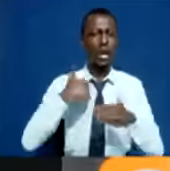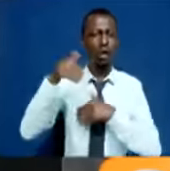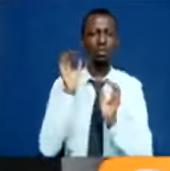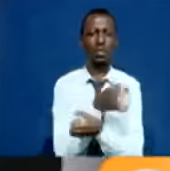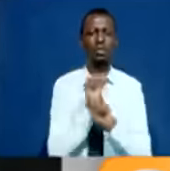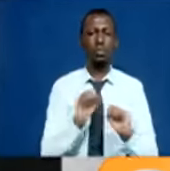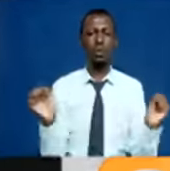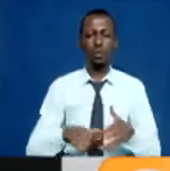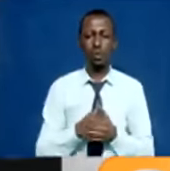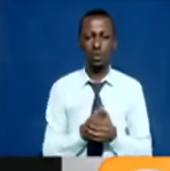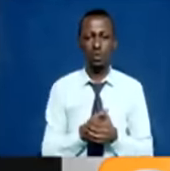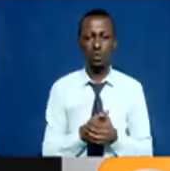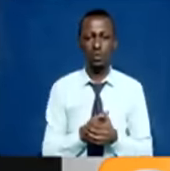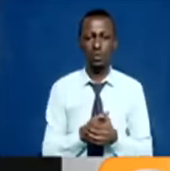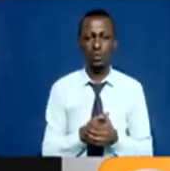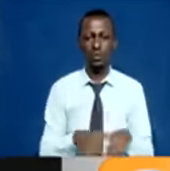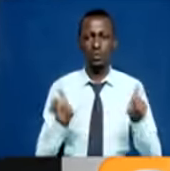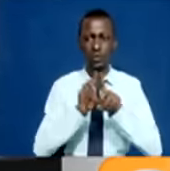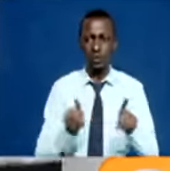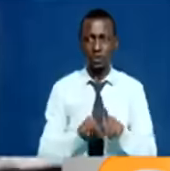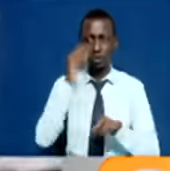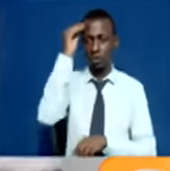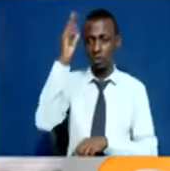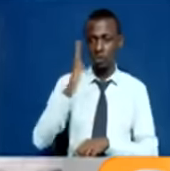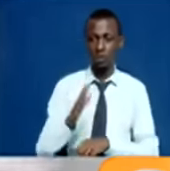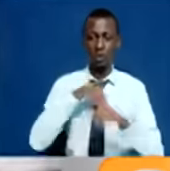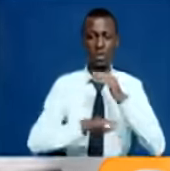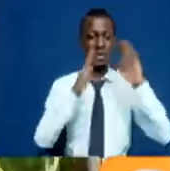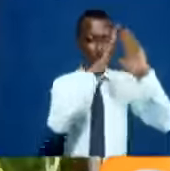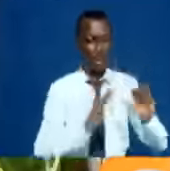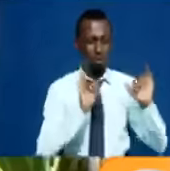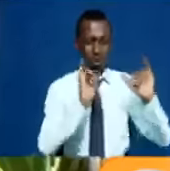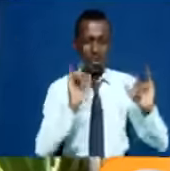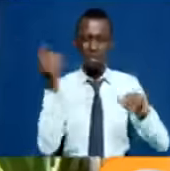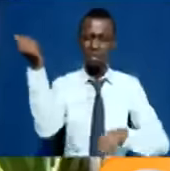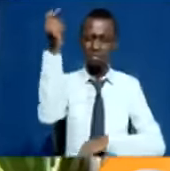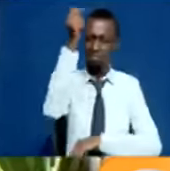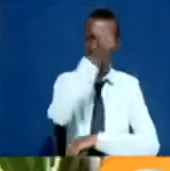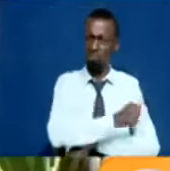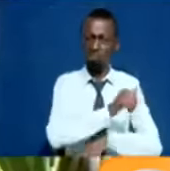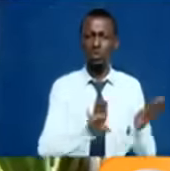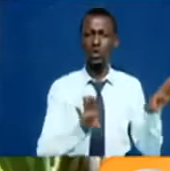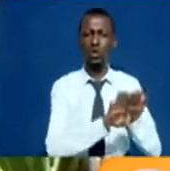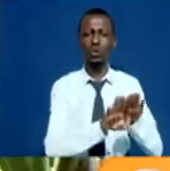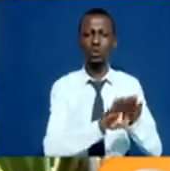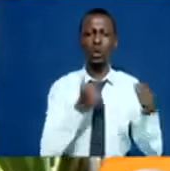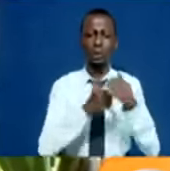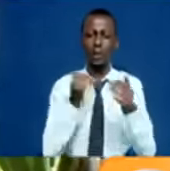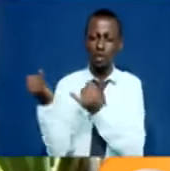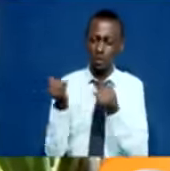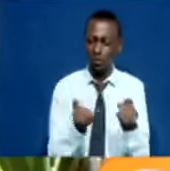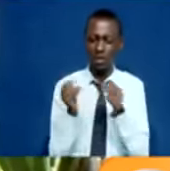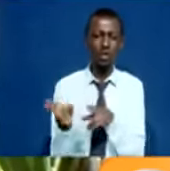In one incident, Matara trapped a student inside his residence for an entire day after initially inviting her